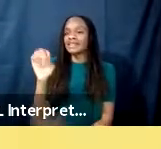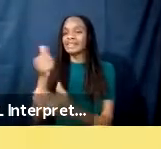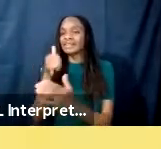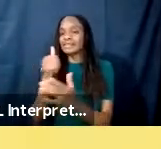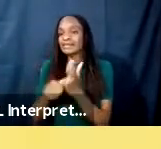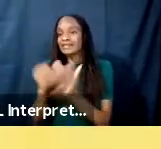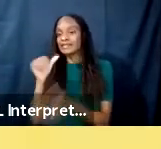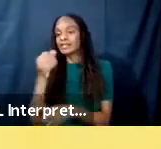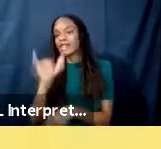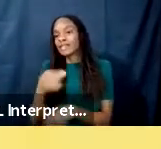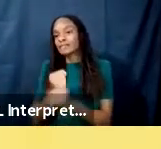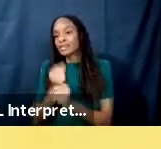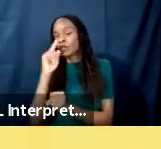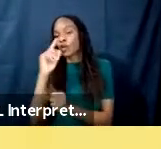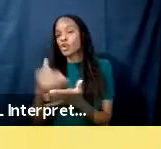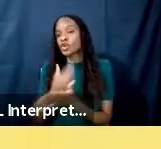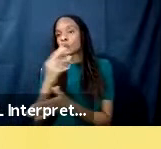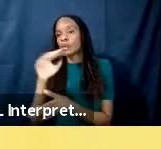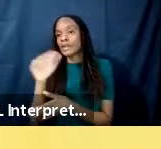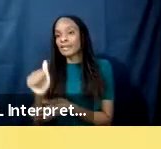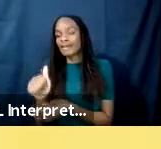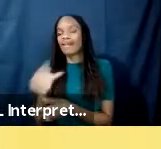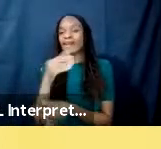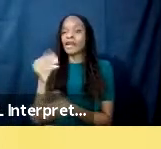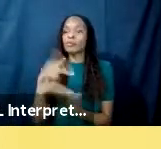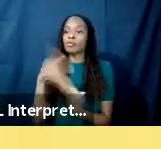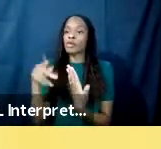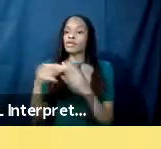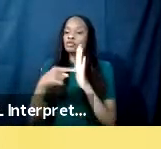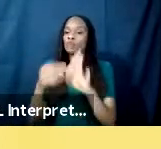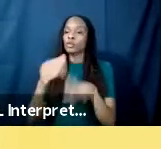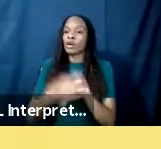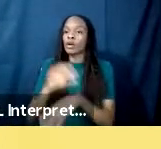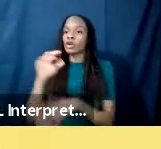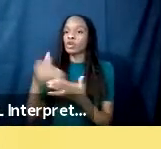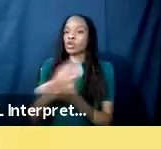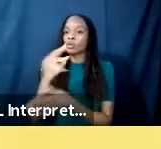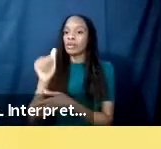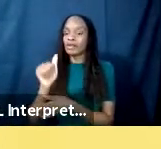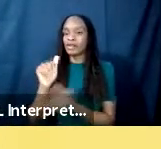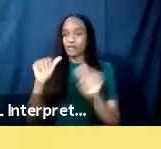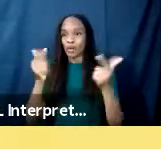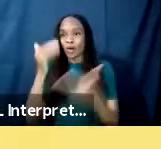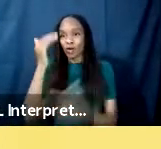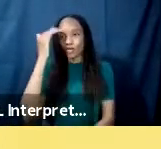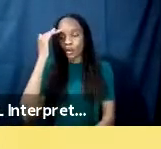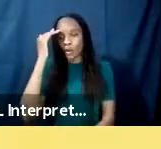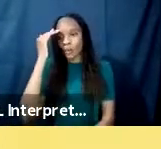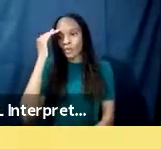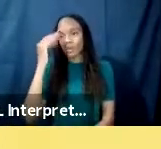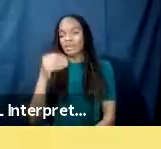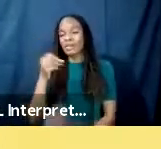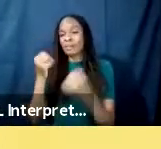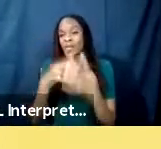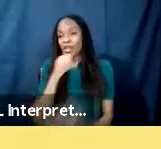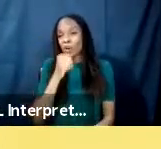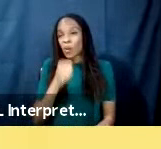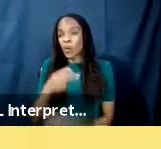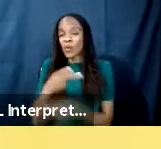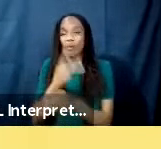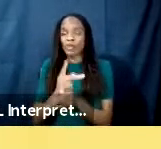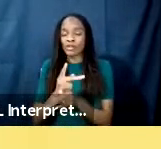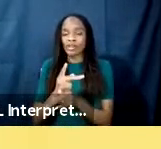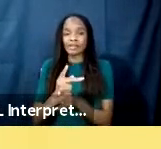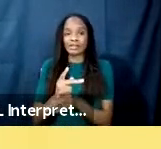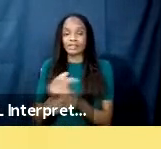new media and also programs that are exhibited on new media. As we all know, a lot of old productions have come back to